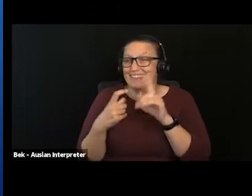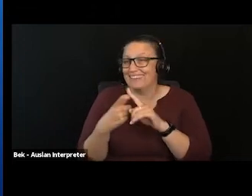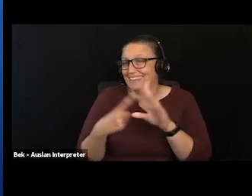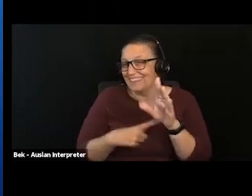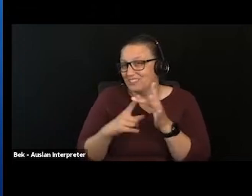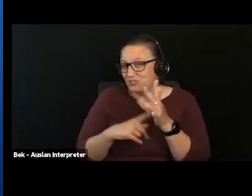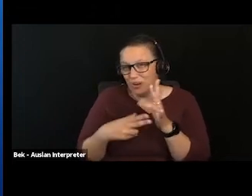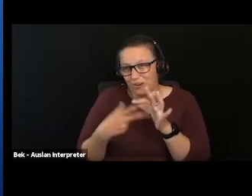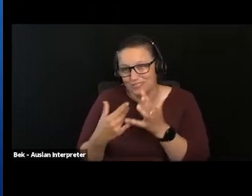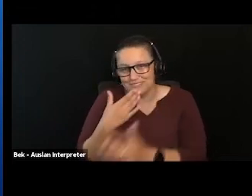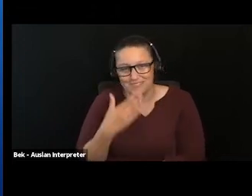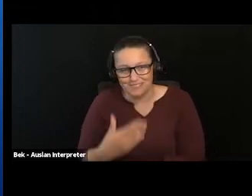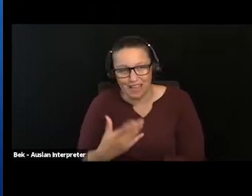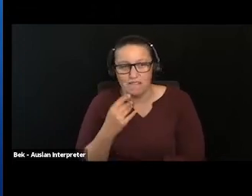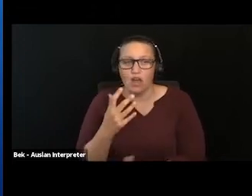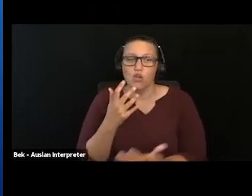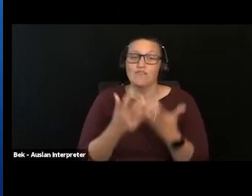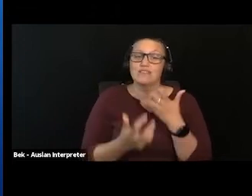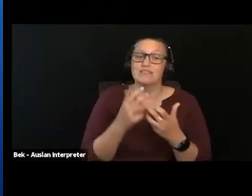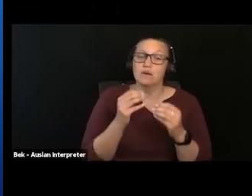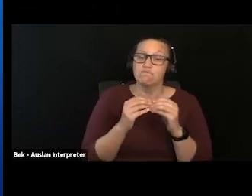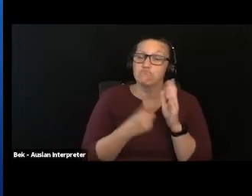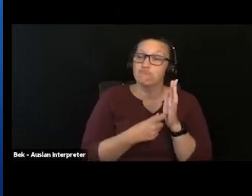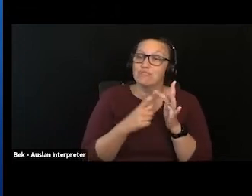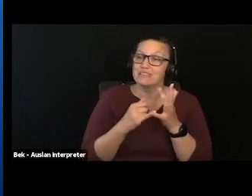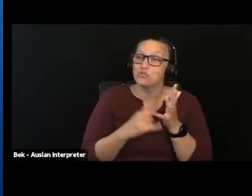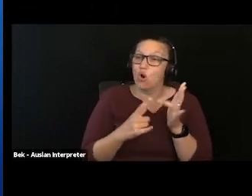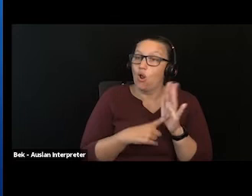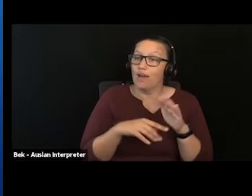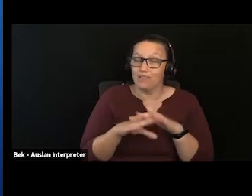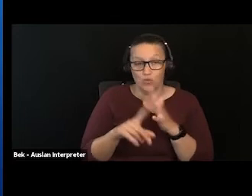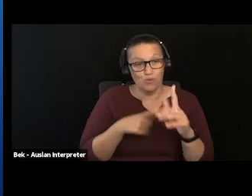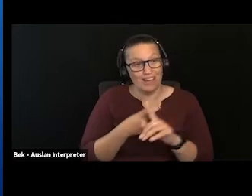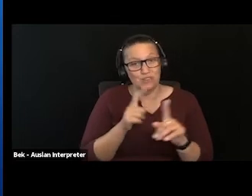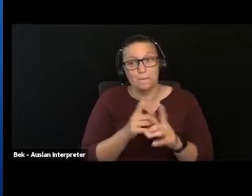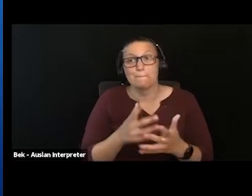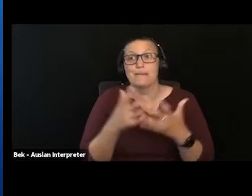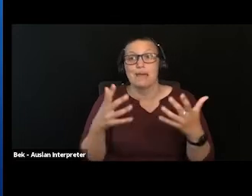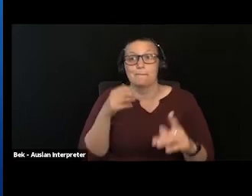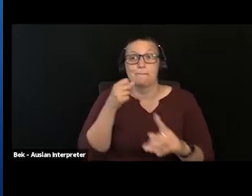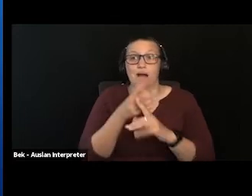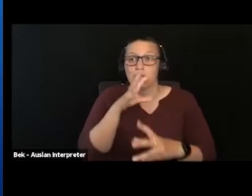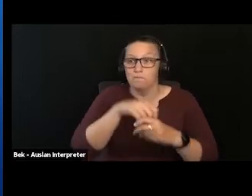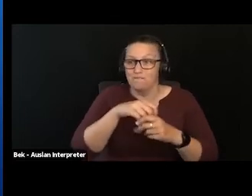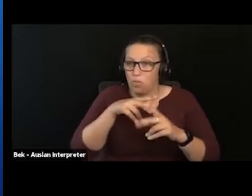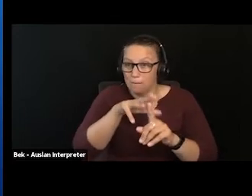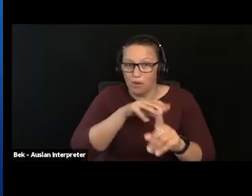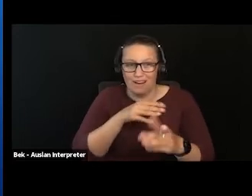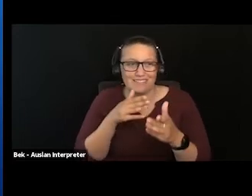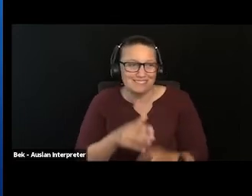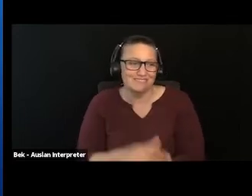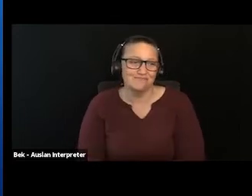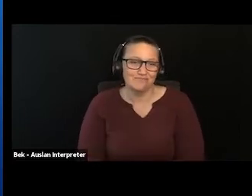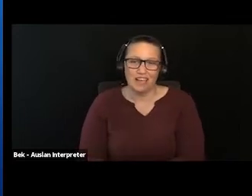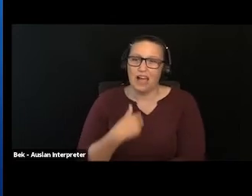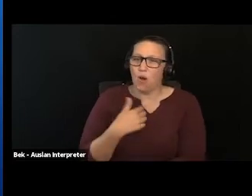the University of Bristol in the UK for all their input in the modeling. So I